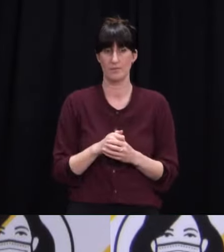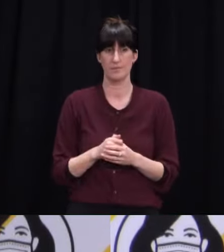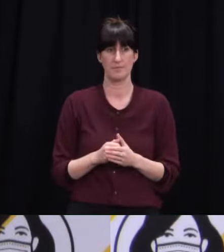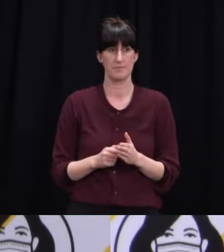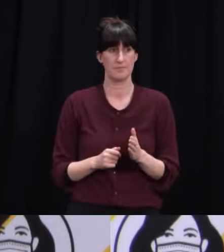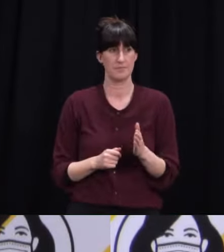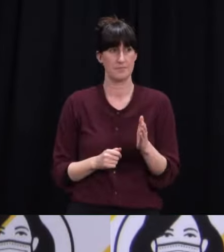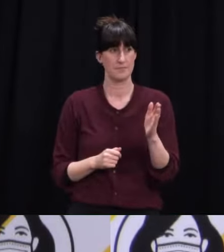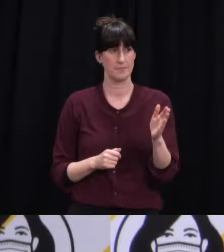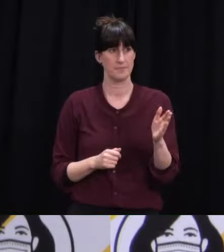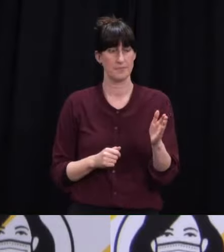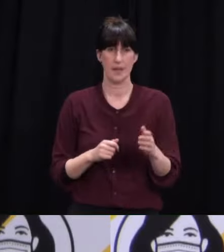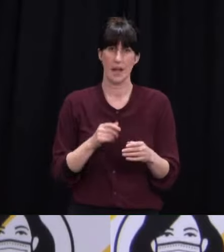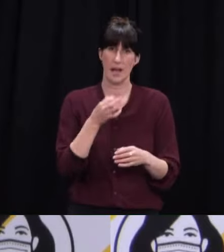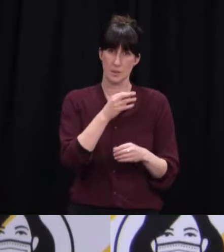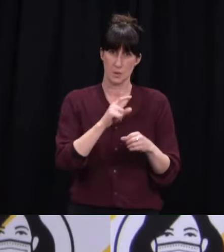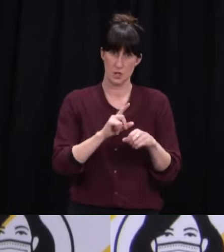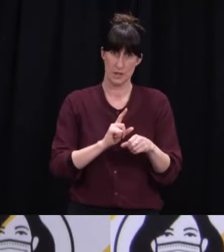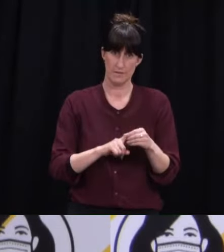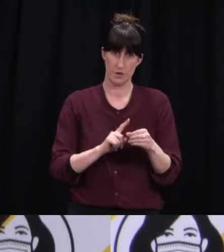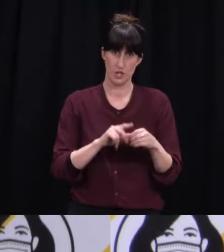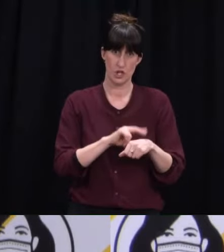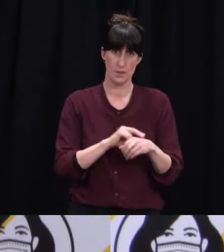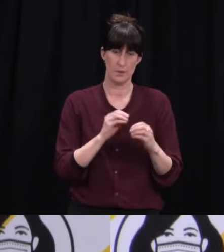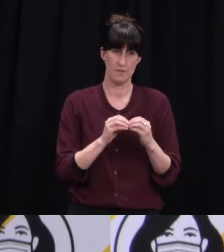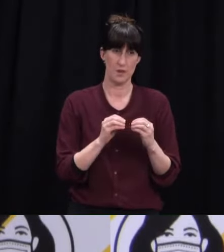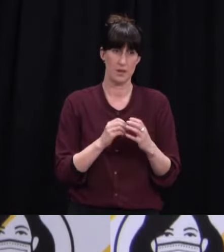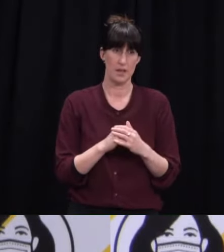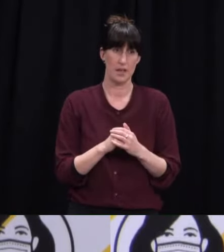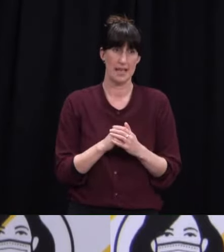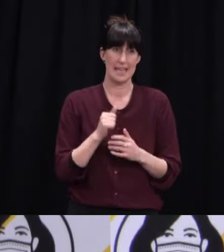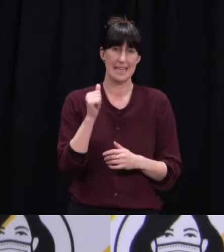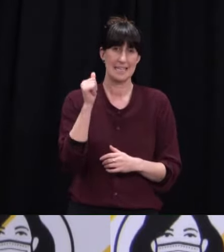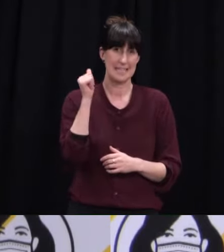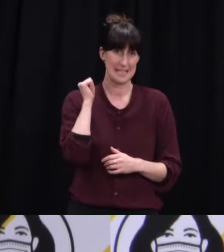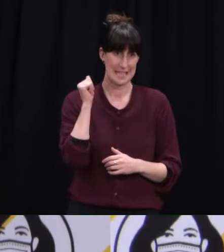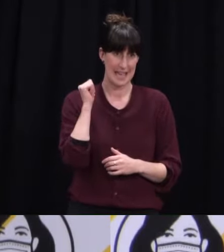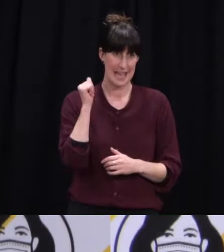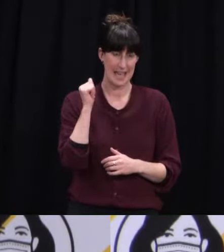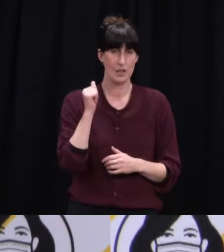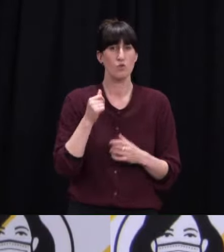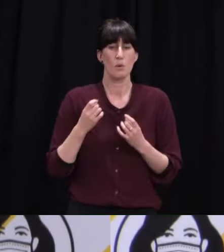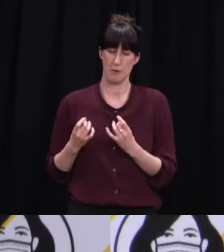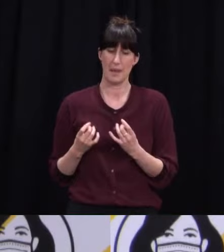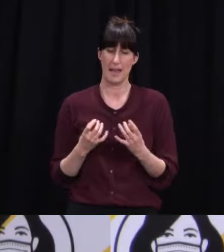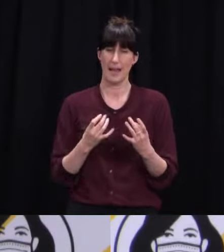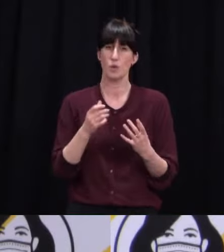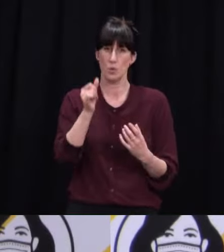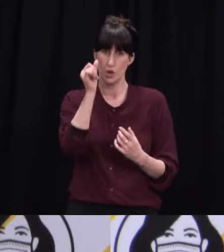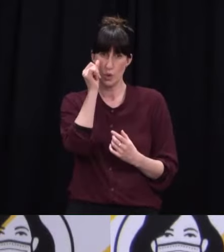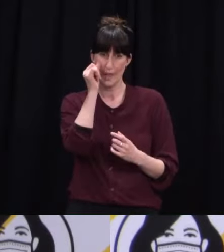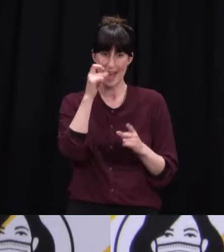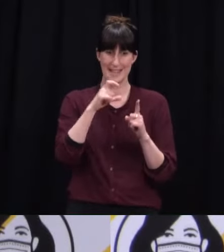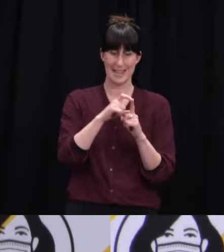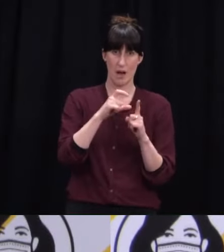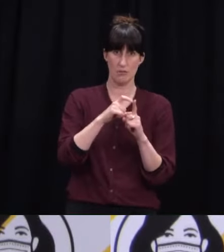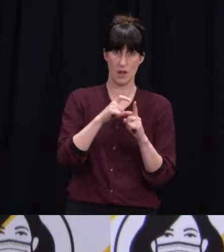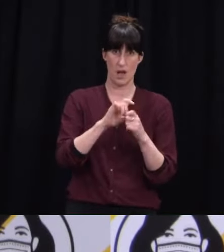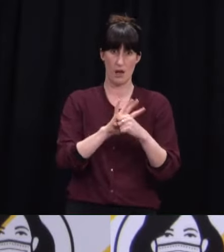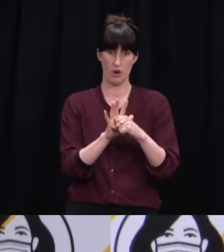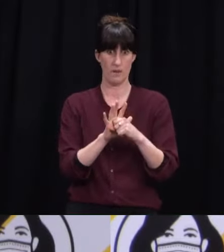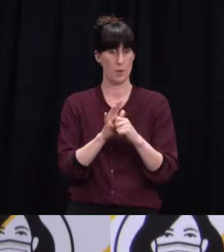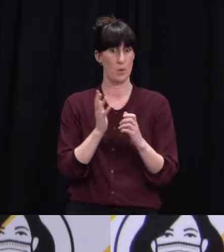yesterday that you anticipated in preparing for Delta that there would be a surge in the number of contacts out there, but that this was 10 times the